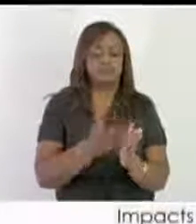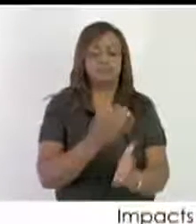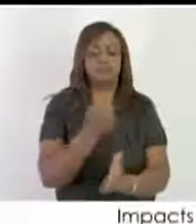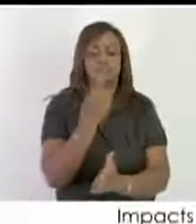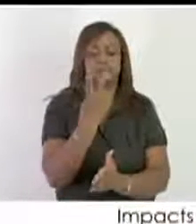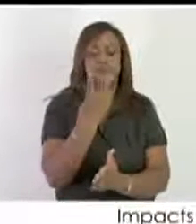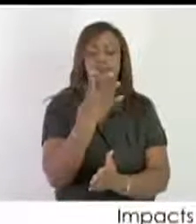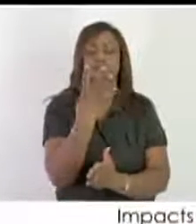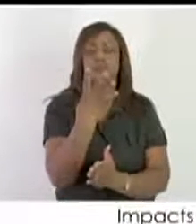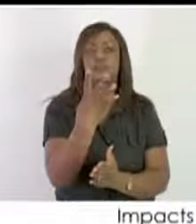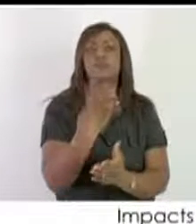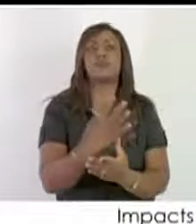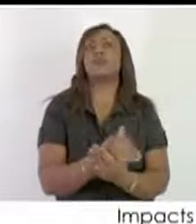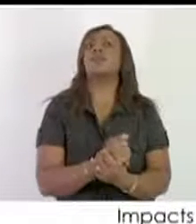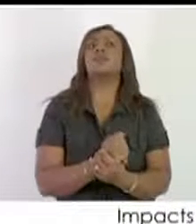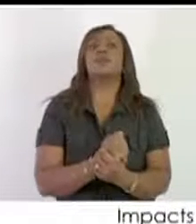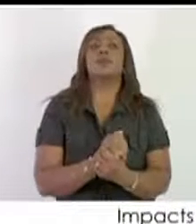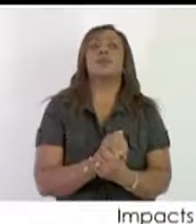24,